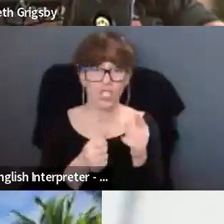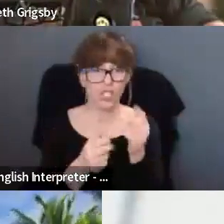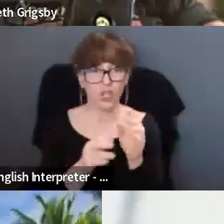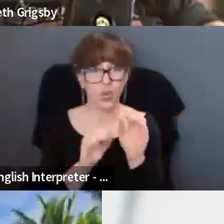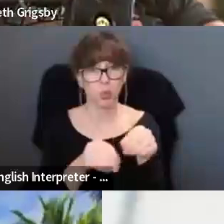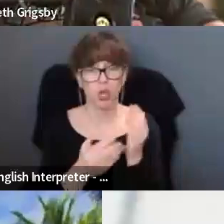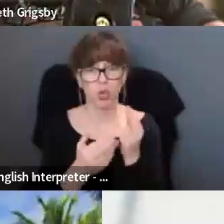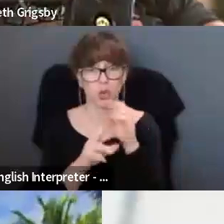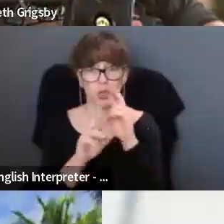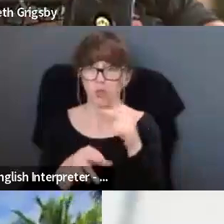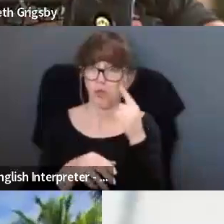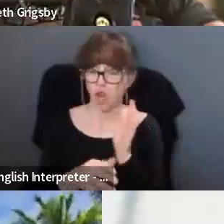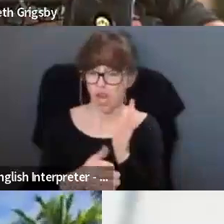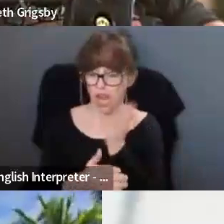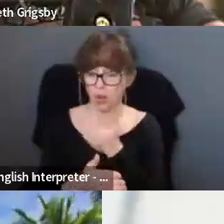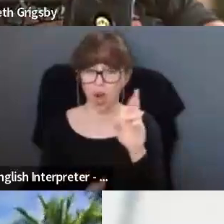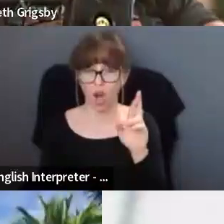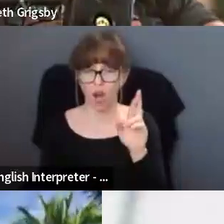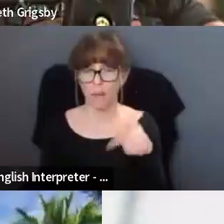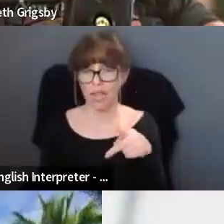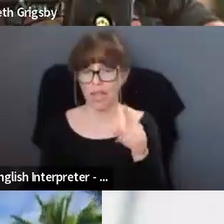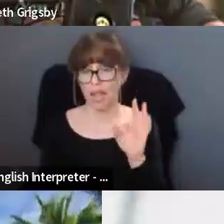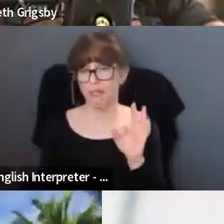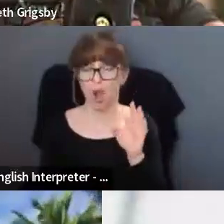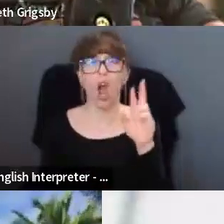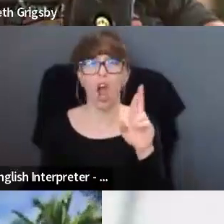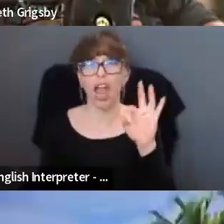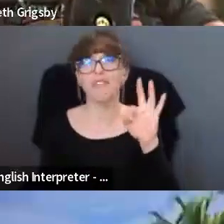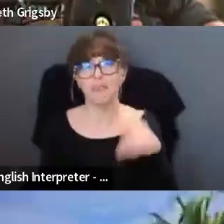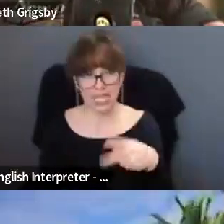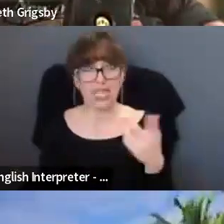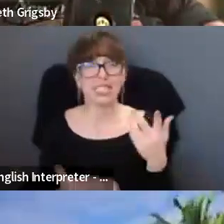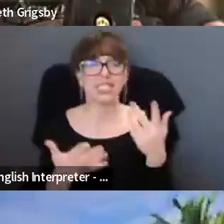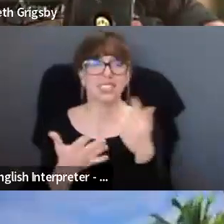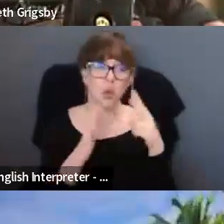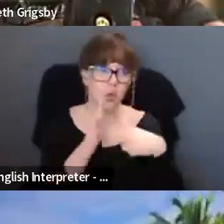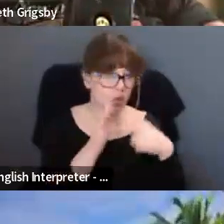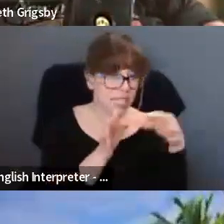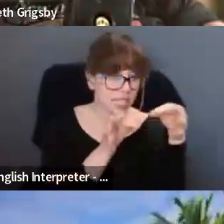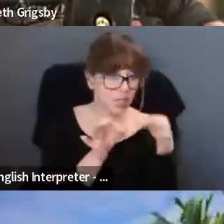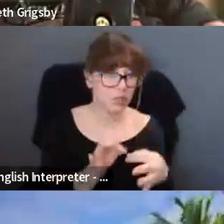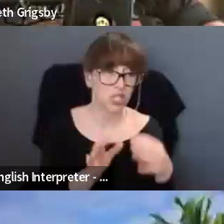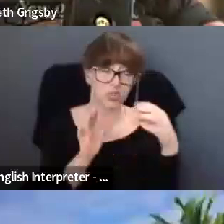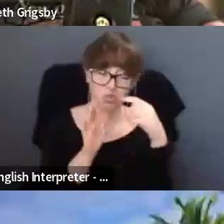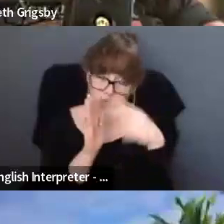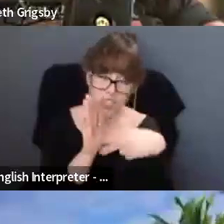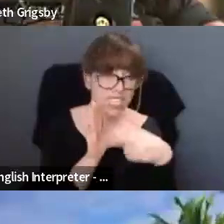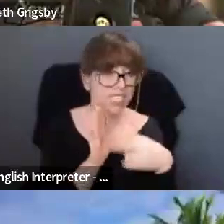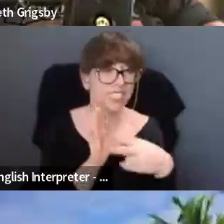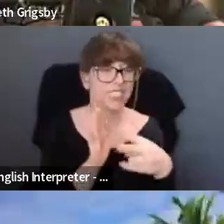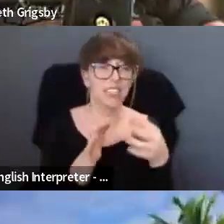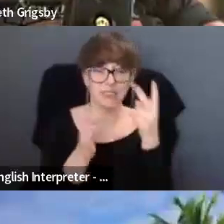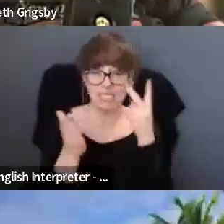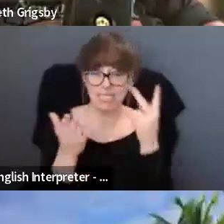proposal. What we encourage you to do is really read the description, read the little citations that are in there that describe what the services